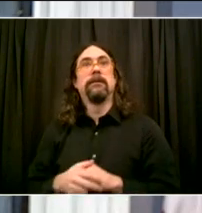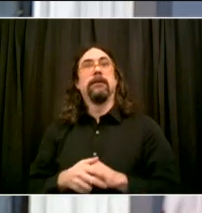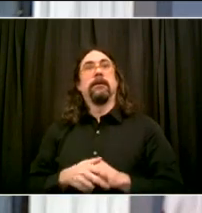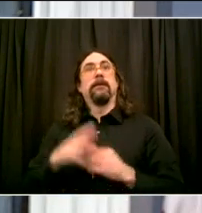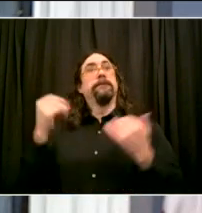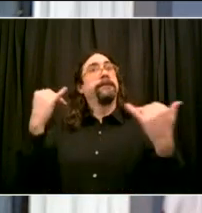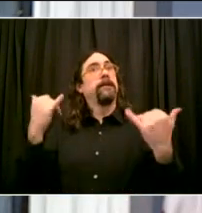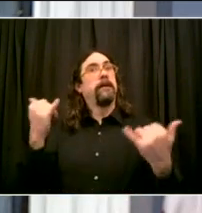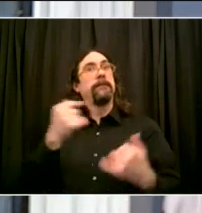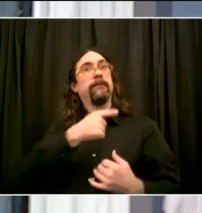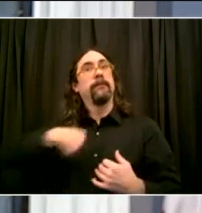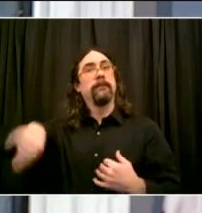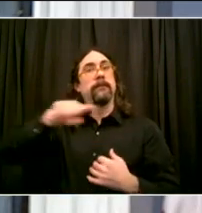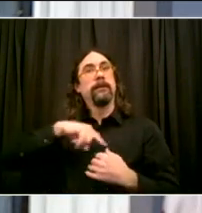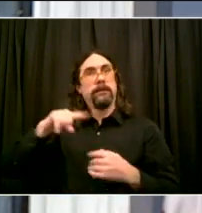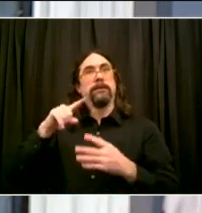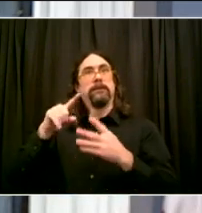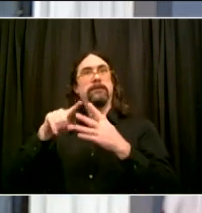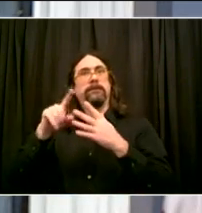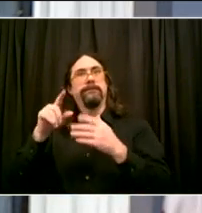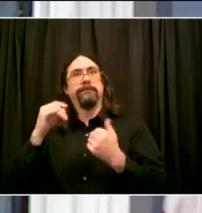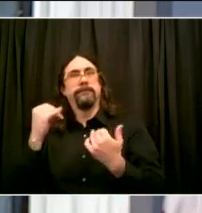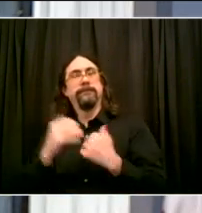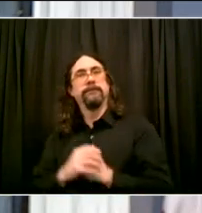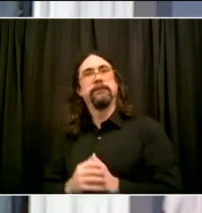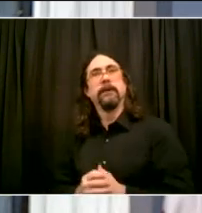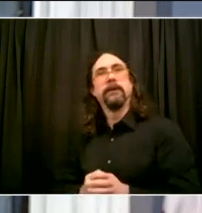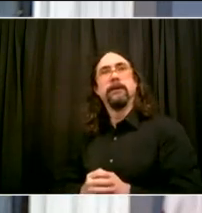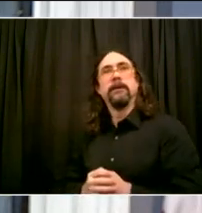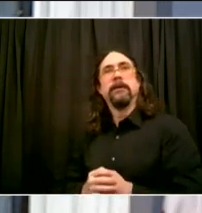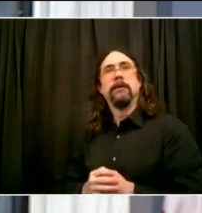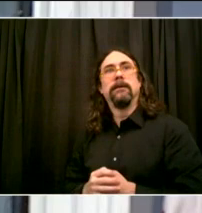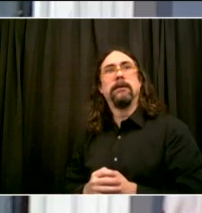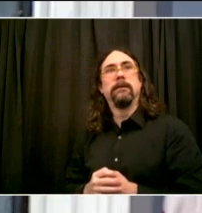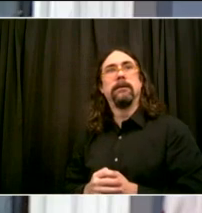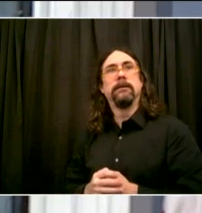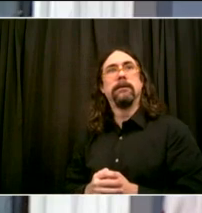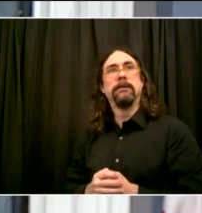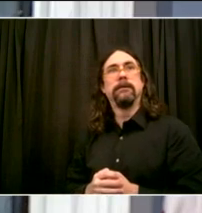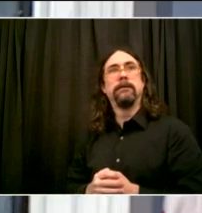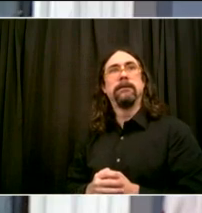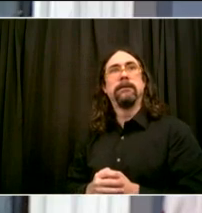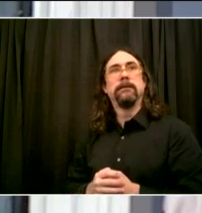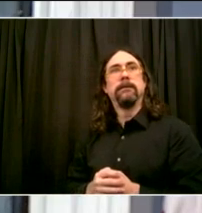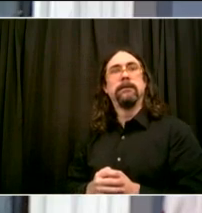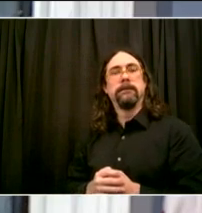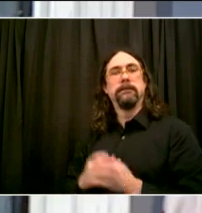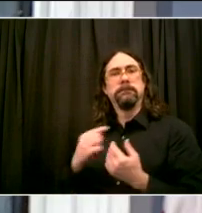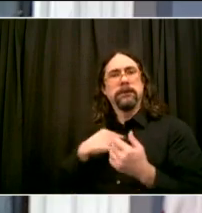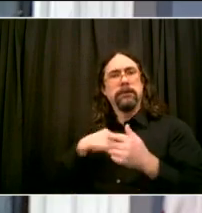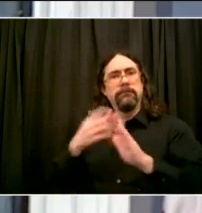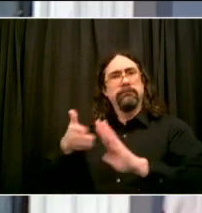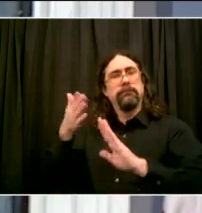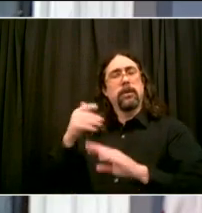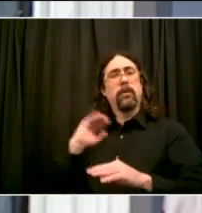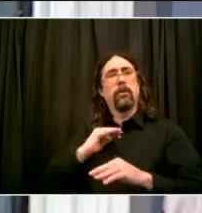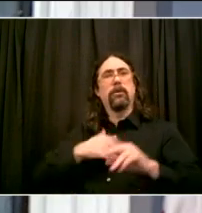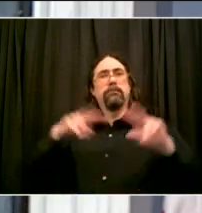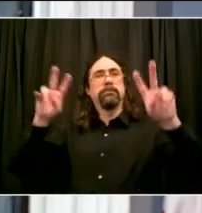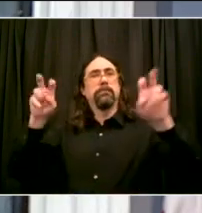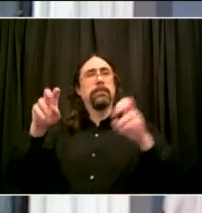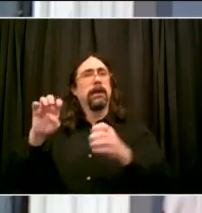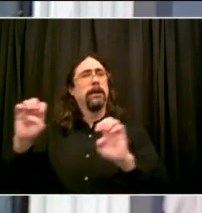more information about that, you can go to nyc.gov/snow. And today they will be focusing on trying to get some of the shoveling done at